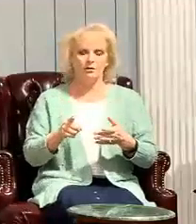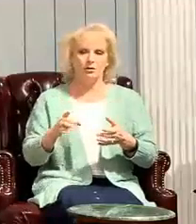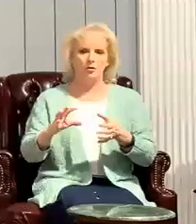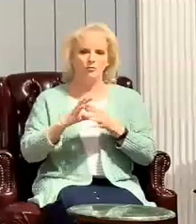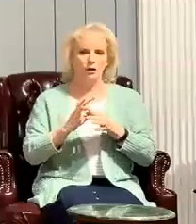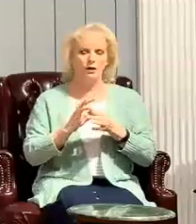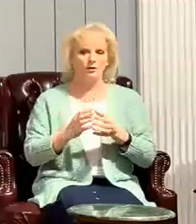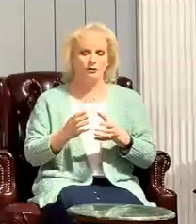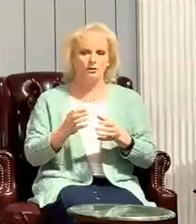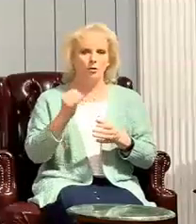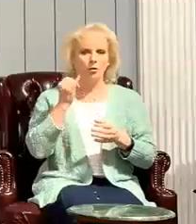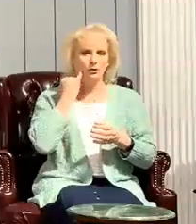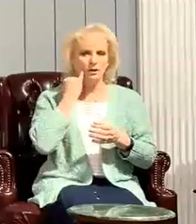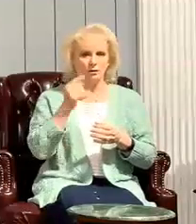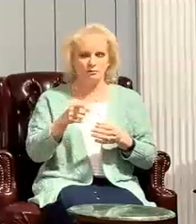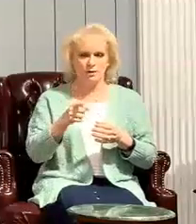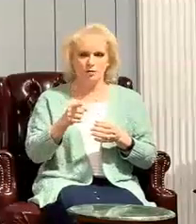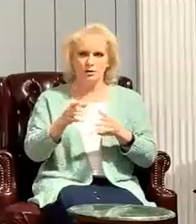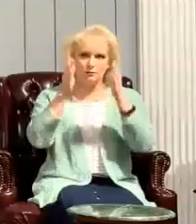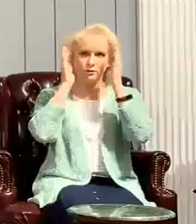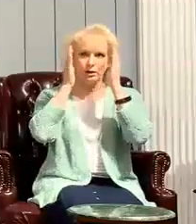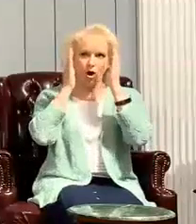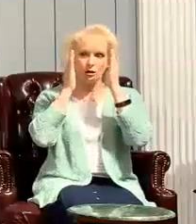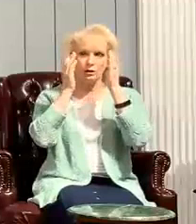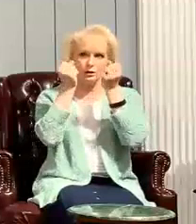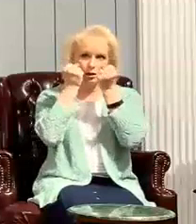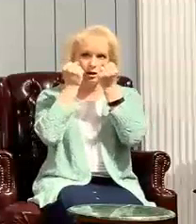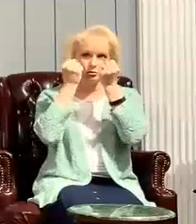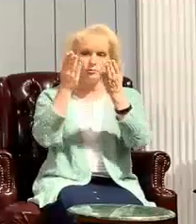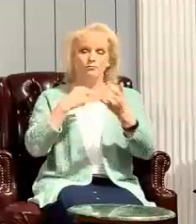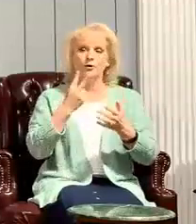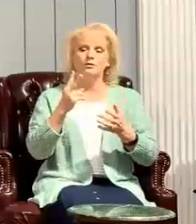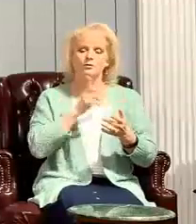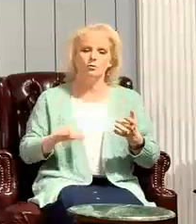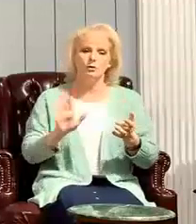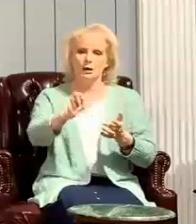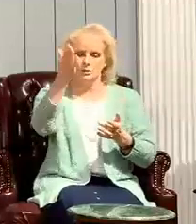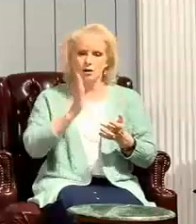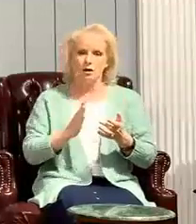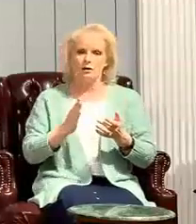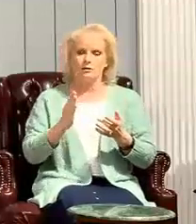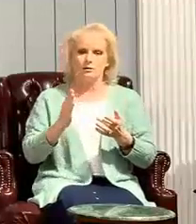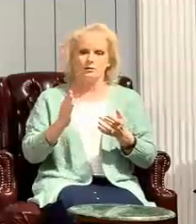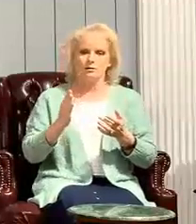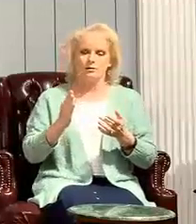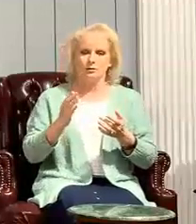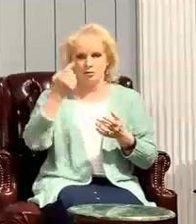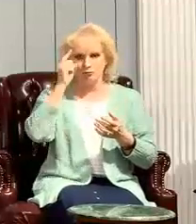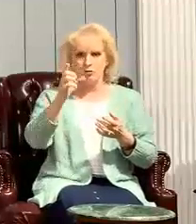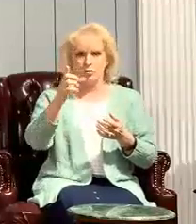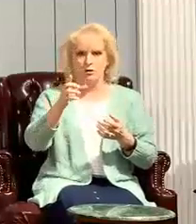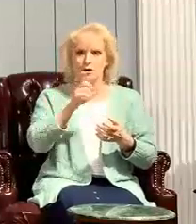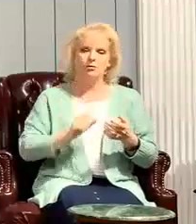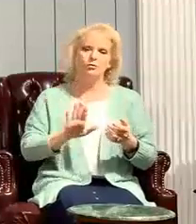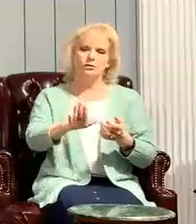if thou carefully hearken unto the voice of the Lord thy God, to observe to do all these commandments which I command thee this day. For the Lord thy